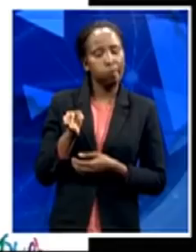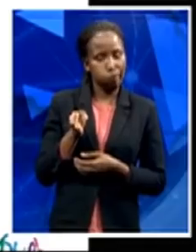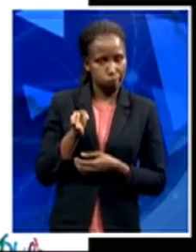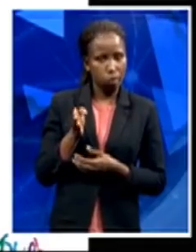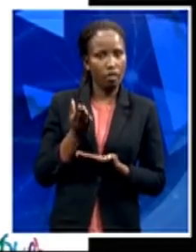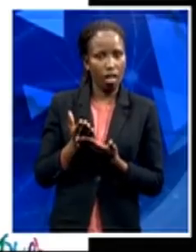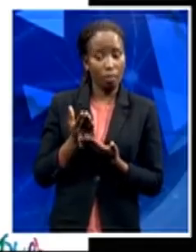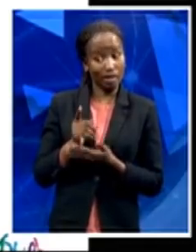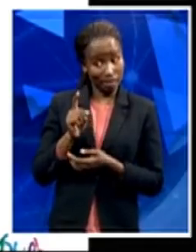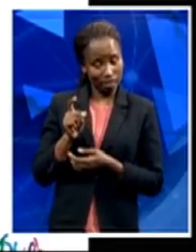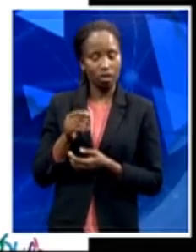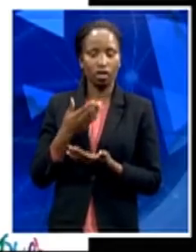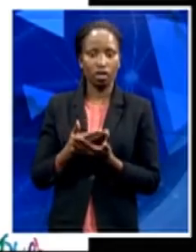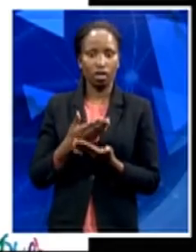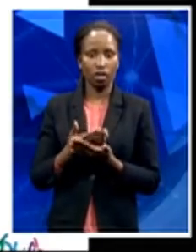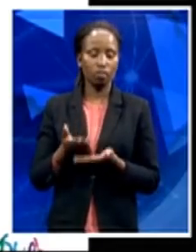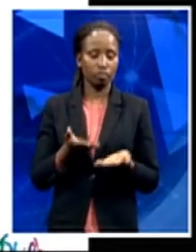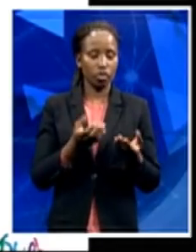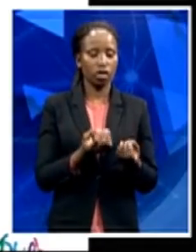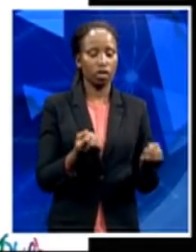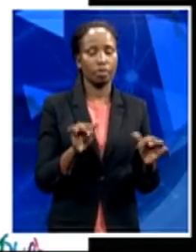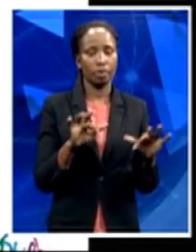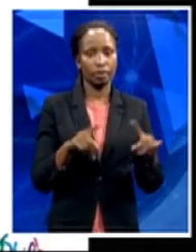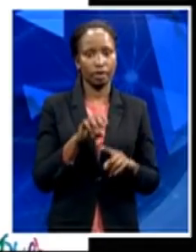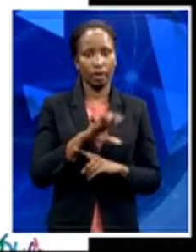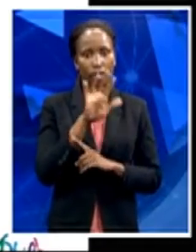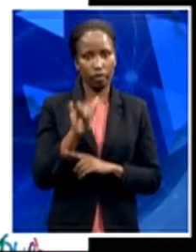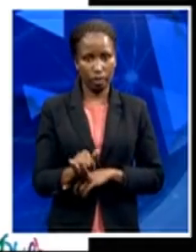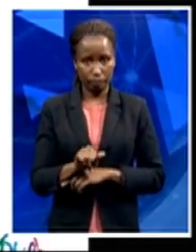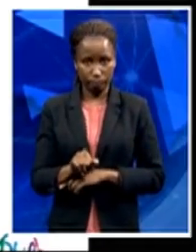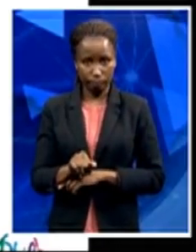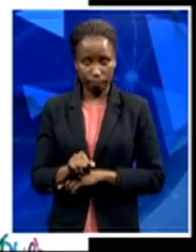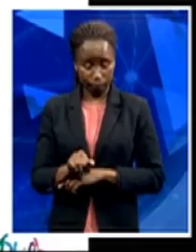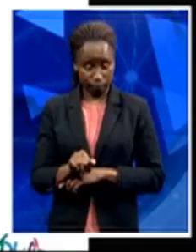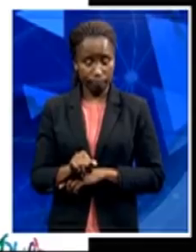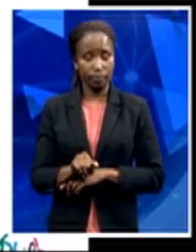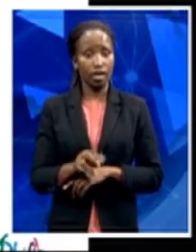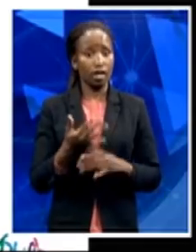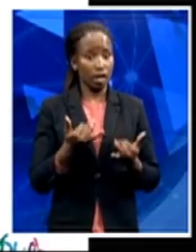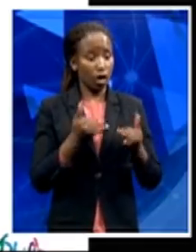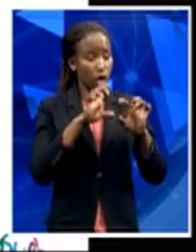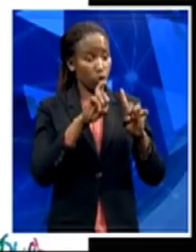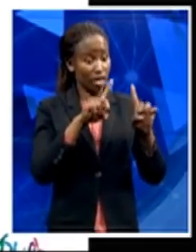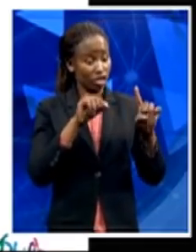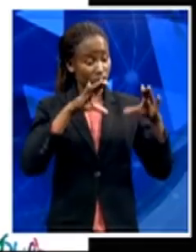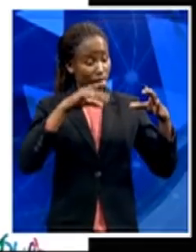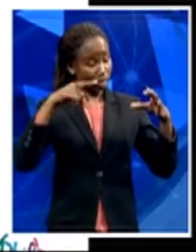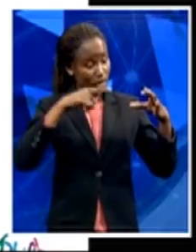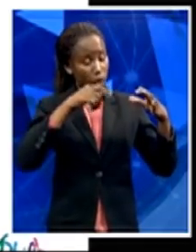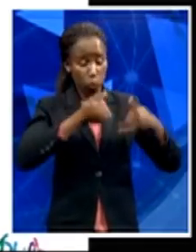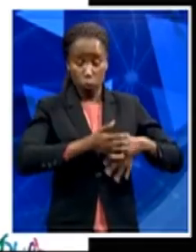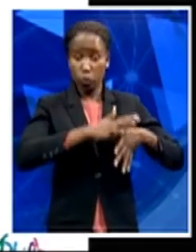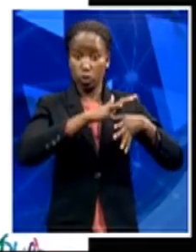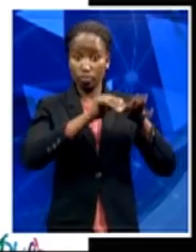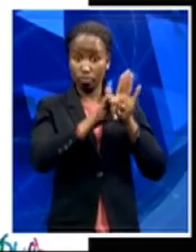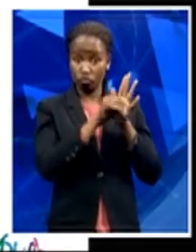Africa. So as education had been identified as a priority sector, we believed that this was a sector